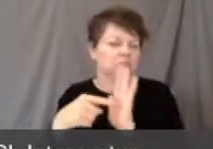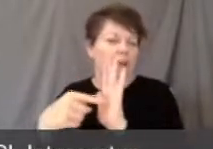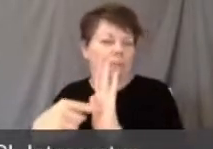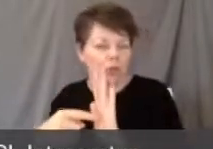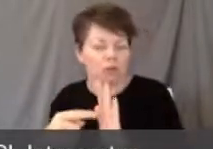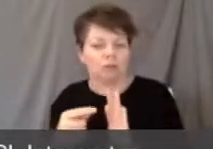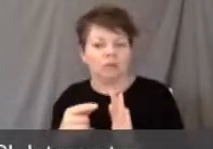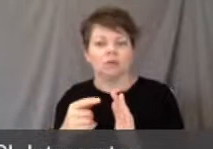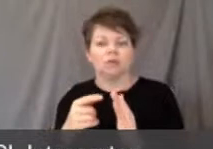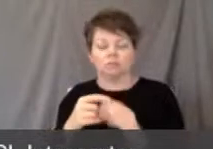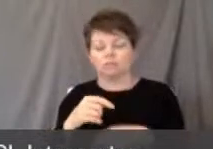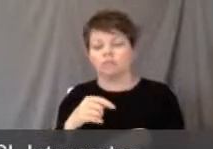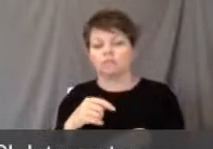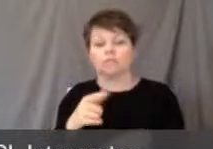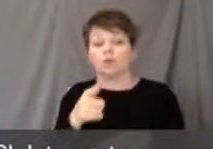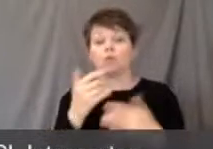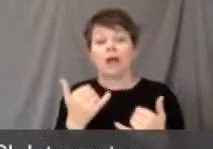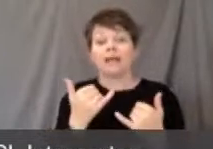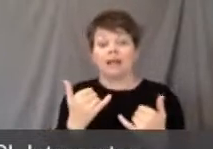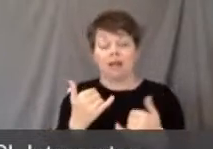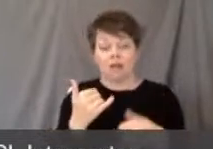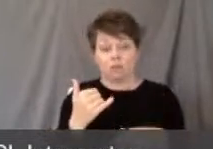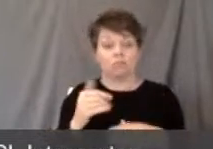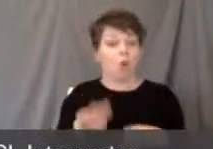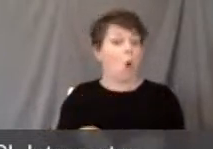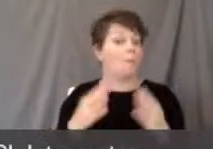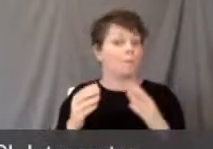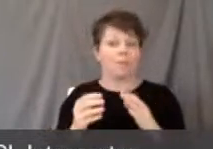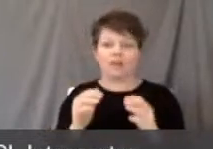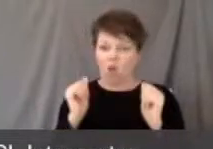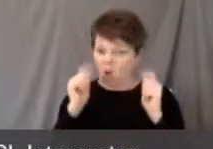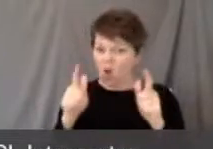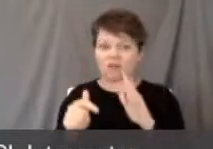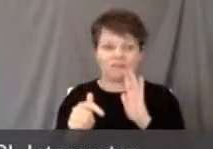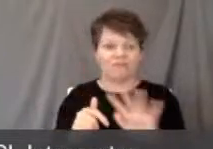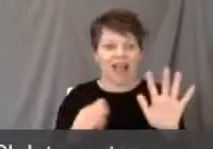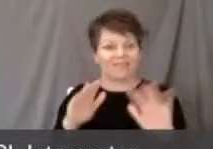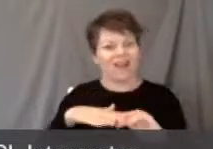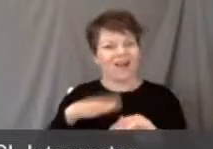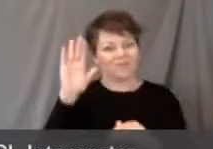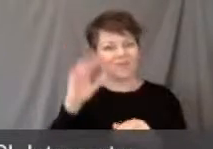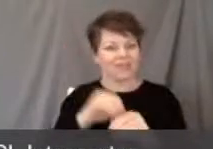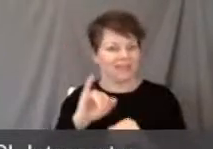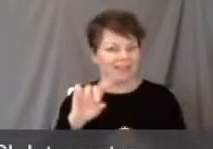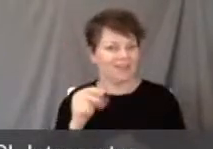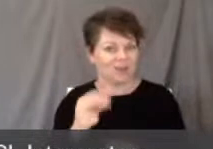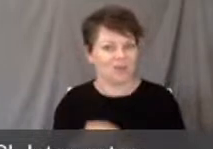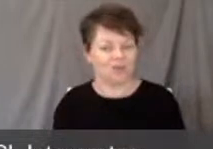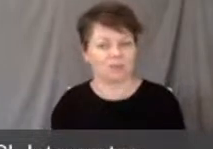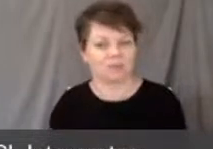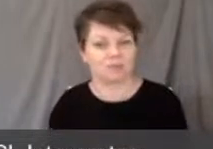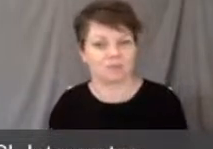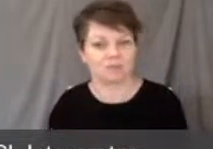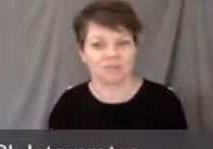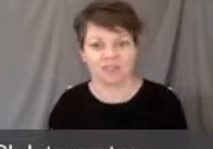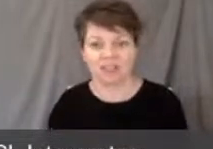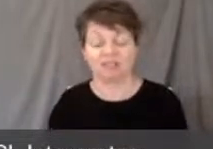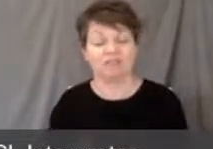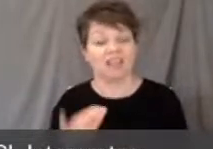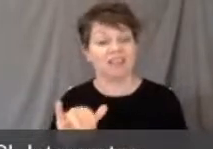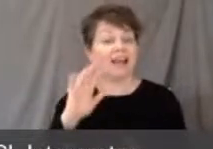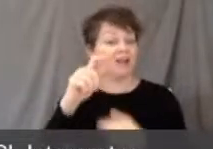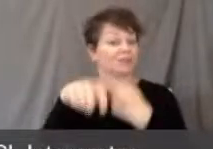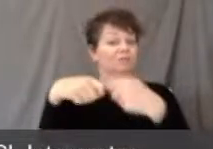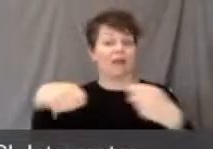get that administered. And right now it's open to everyone age 5 and up in Idaho. So I think that concludes